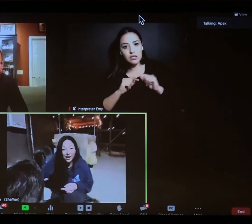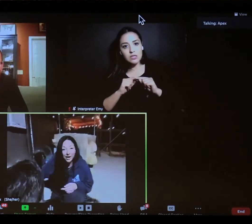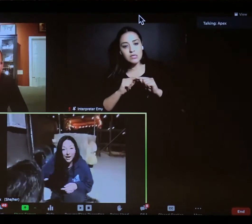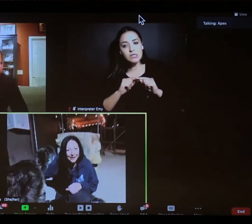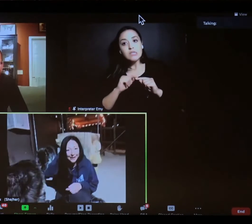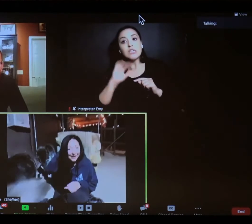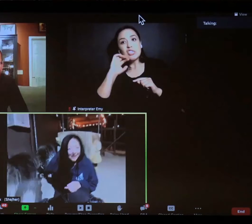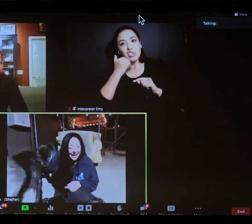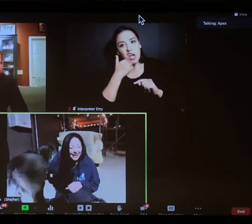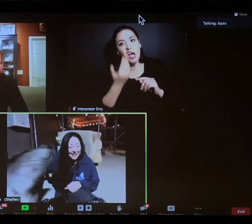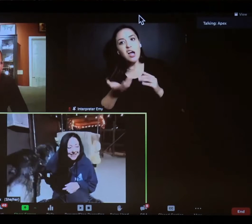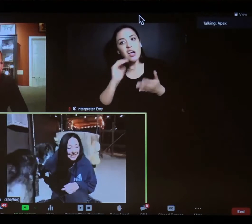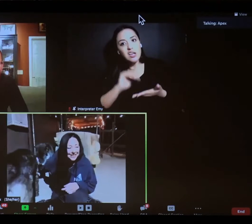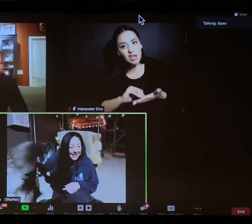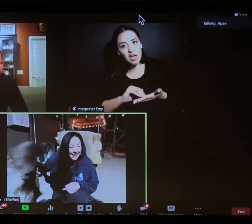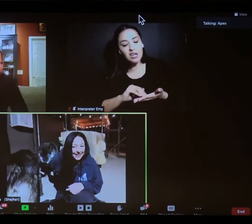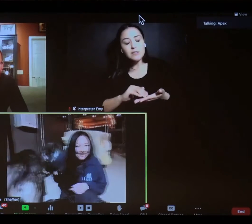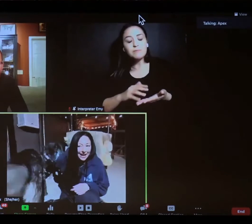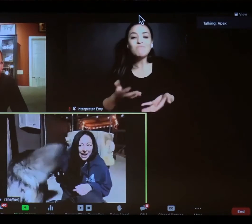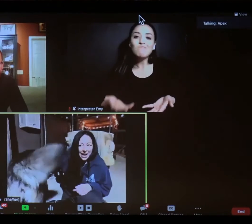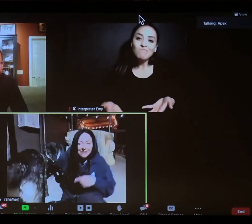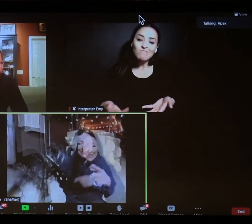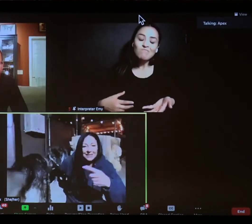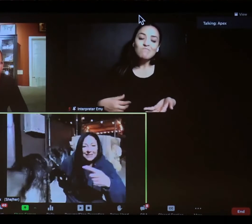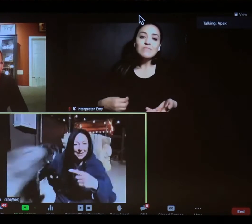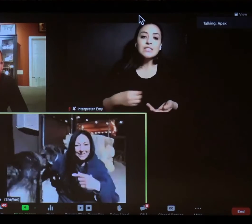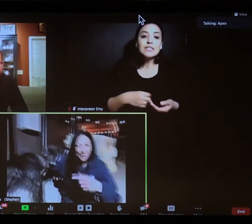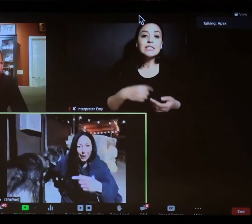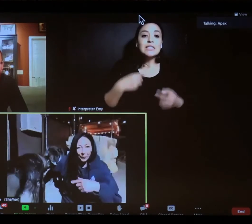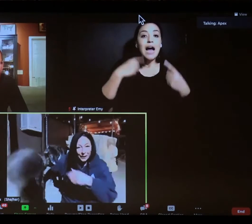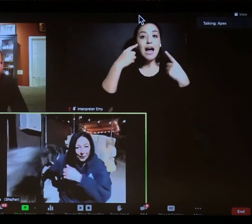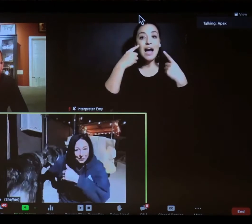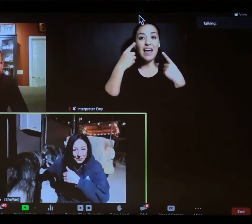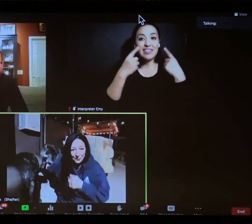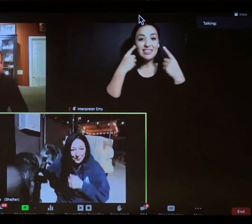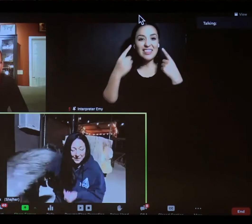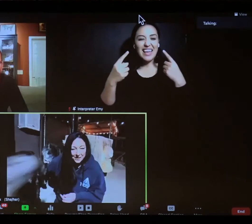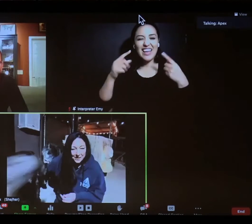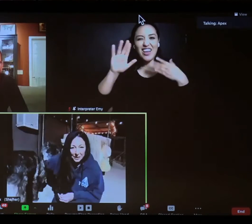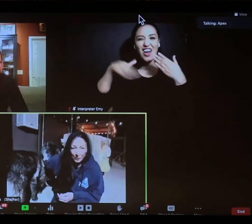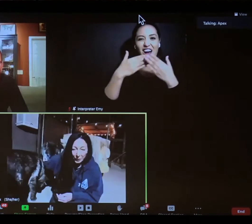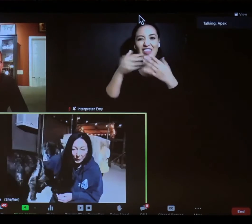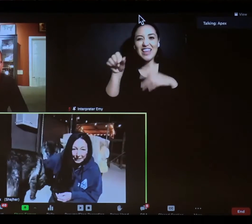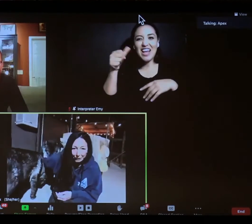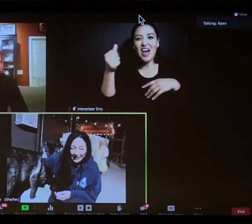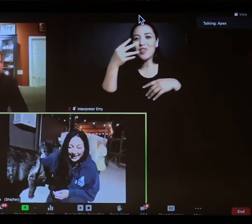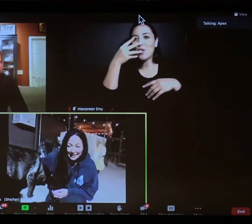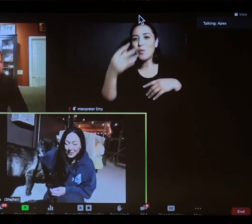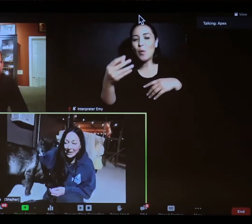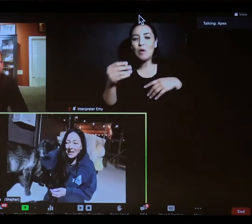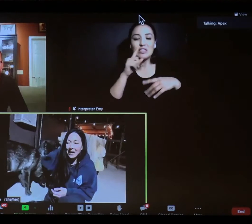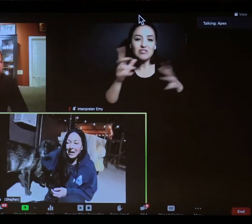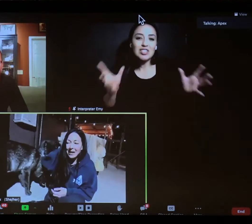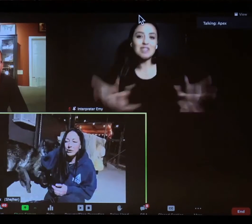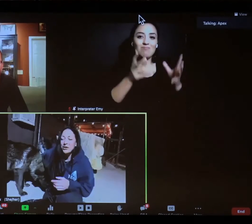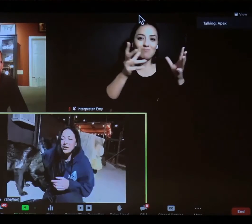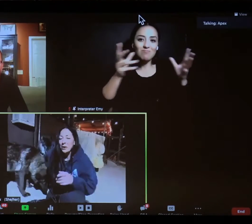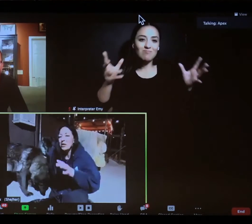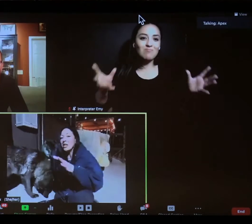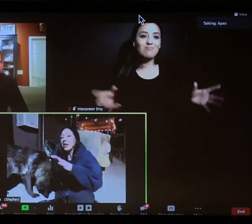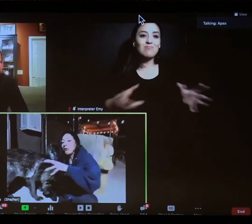shy. And I think these guys help him to be more brave. Sometimes I have to start